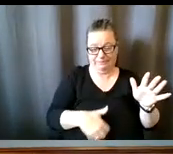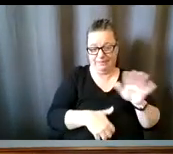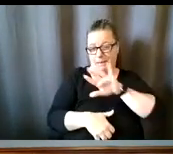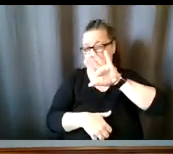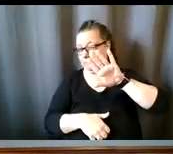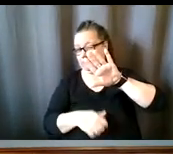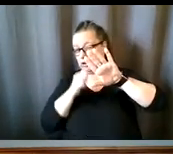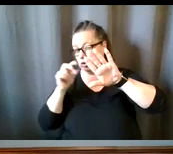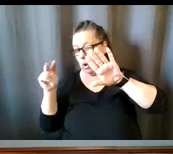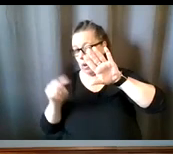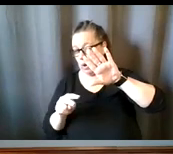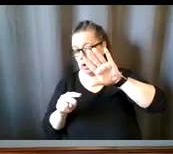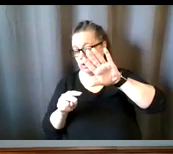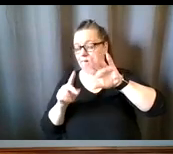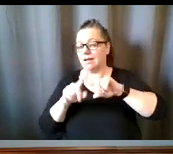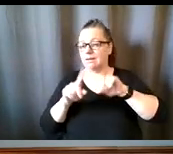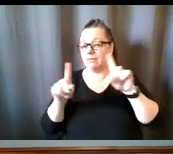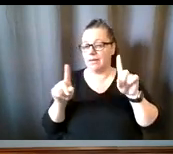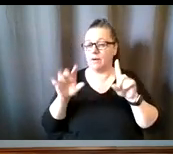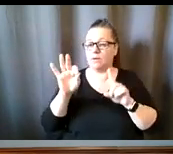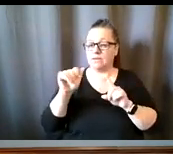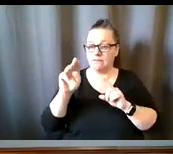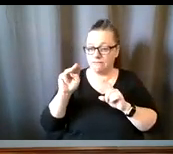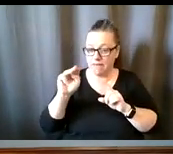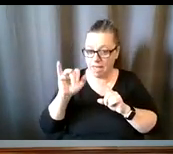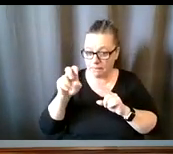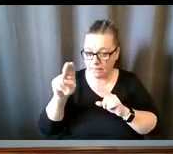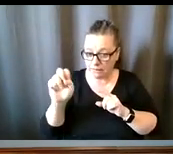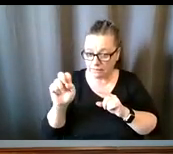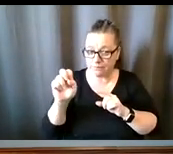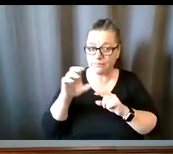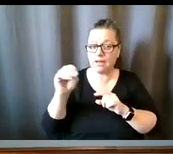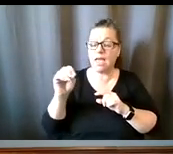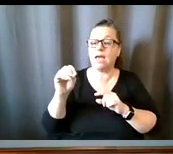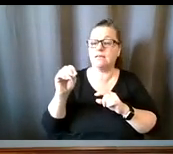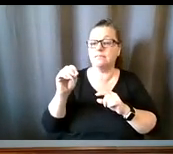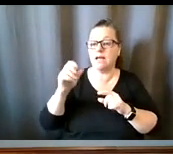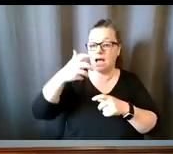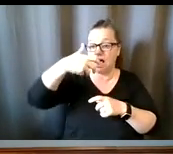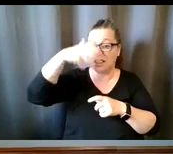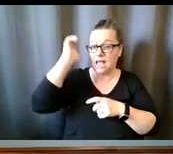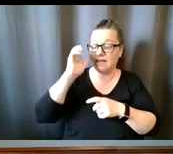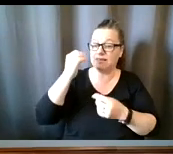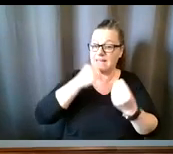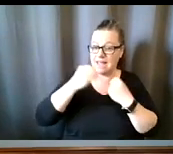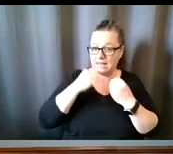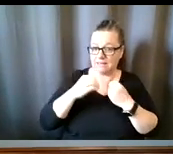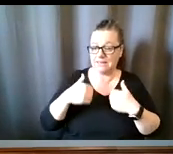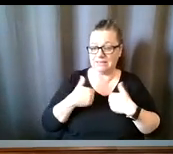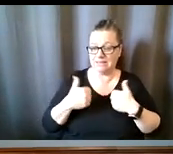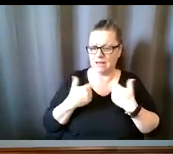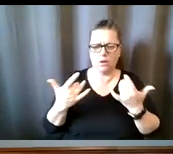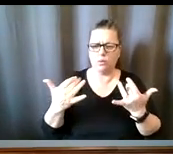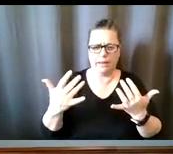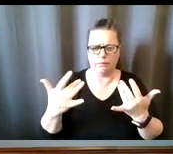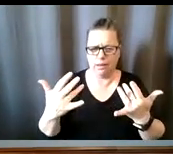but there was a famine going on and a lion happened to be eating its young. But wait a second, let's